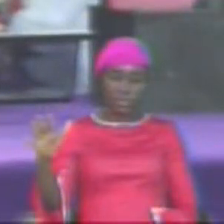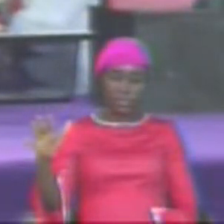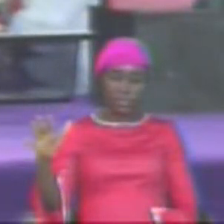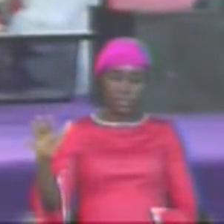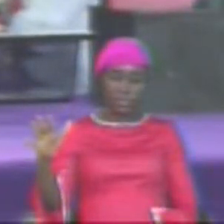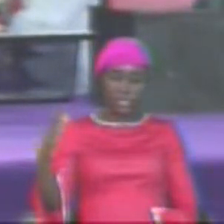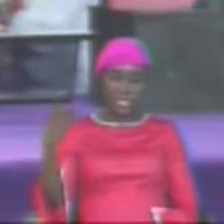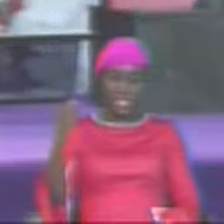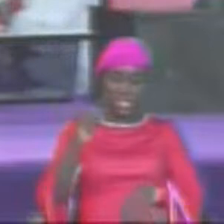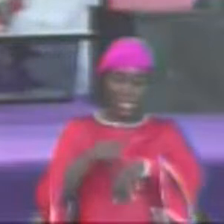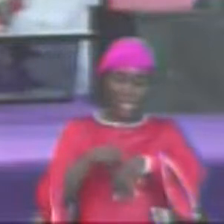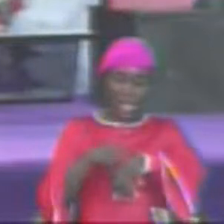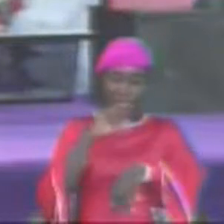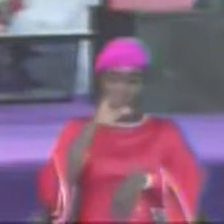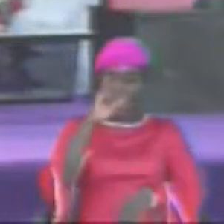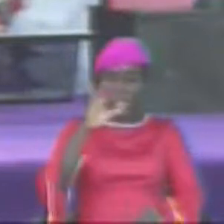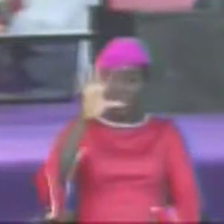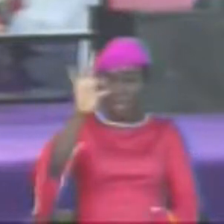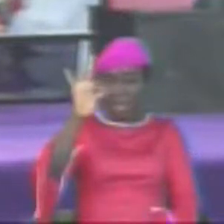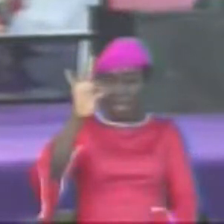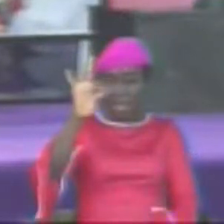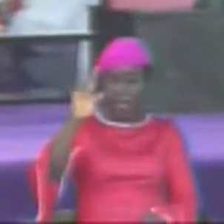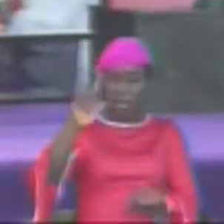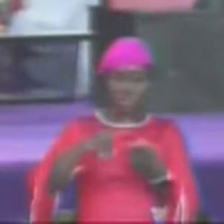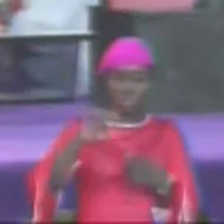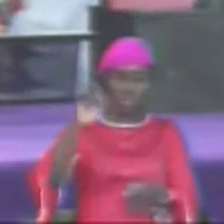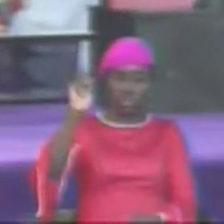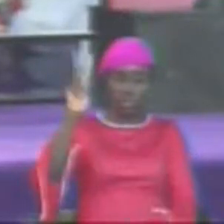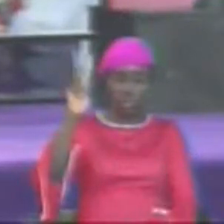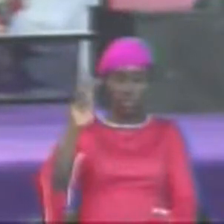The time is 9 o'clock to 12 noon.